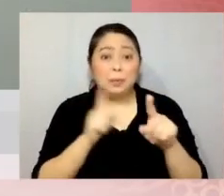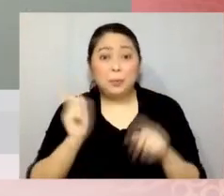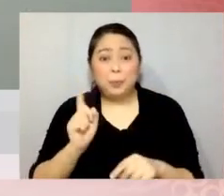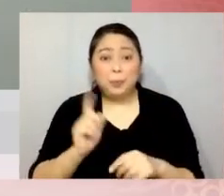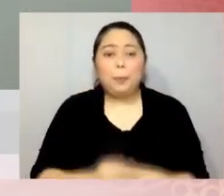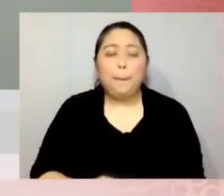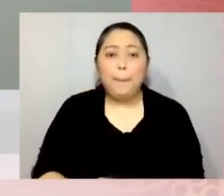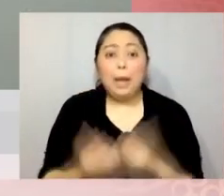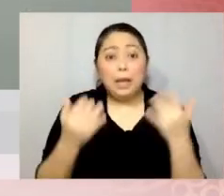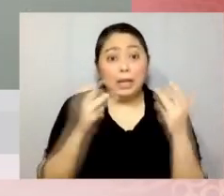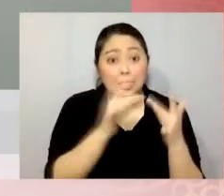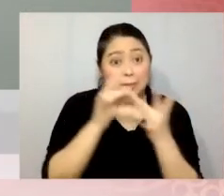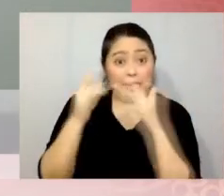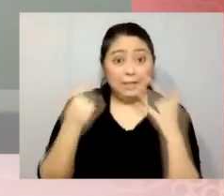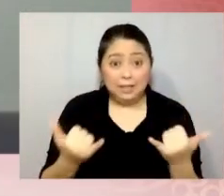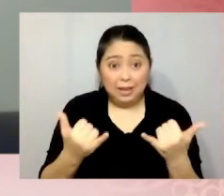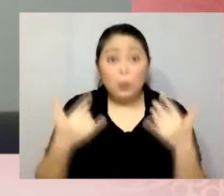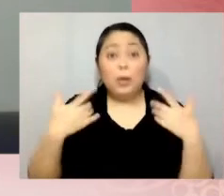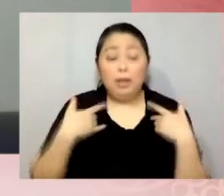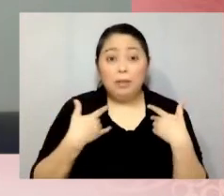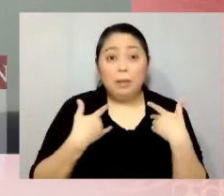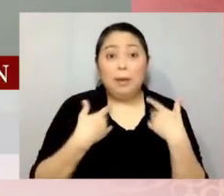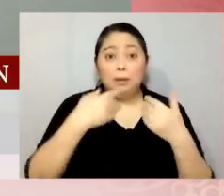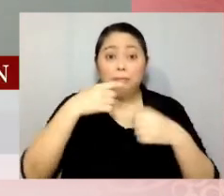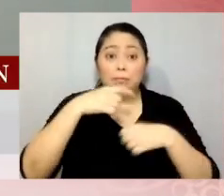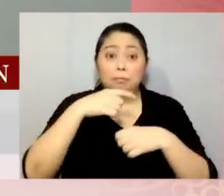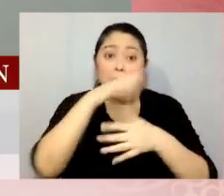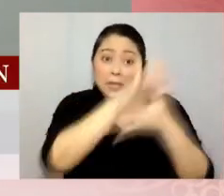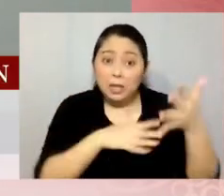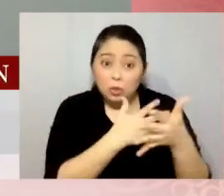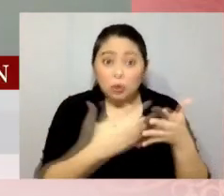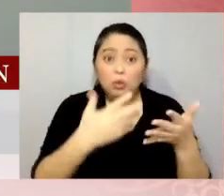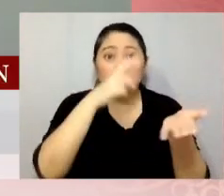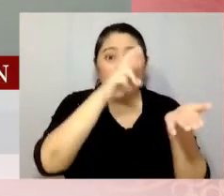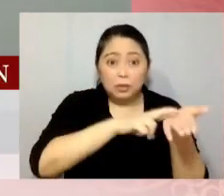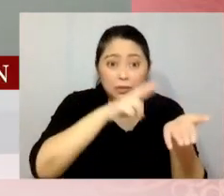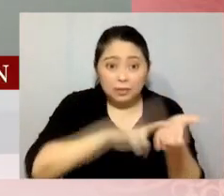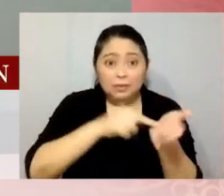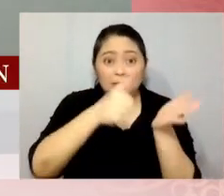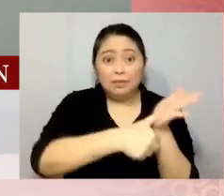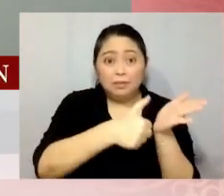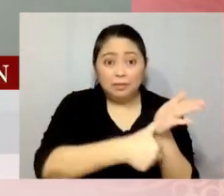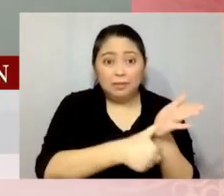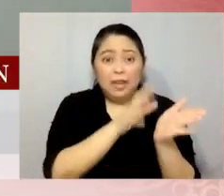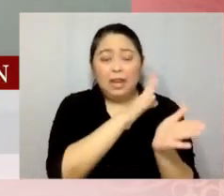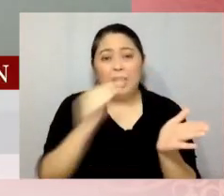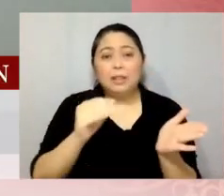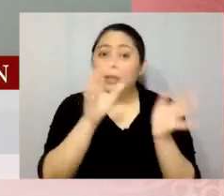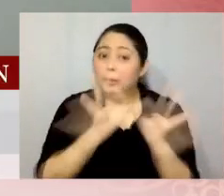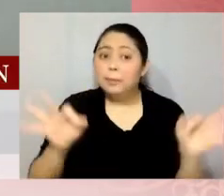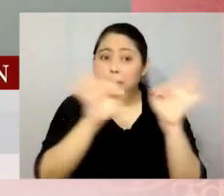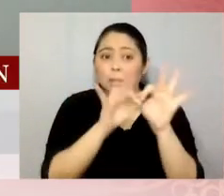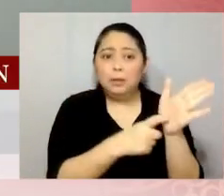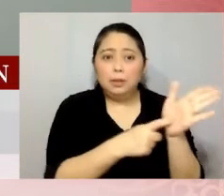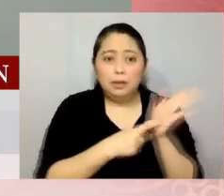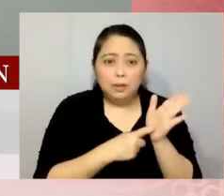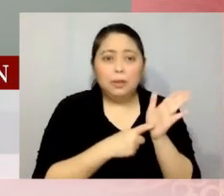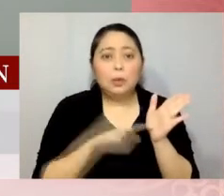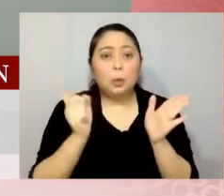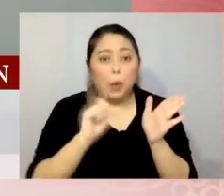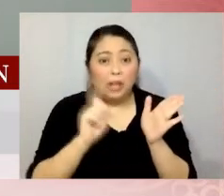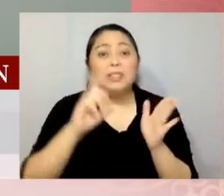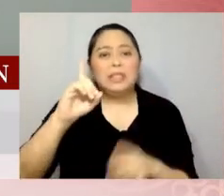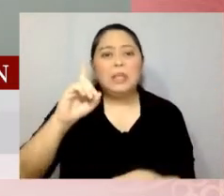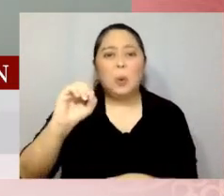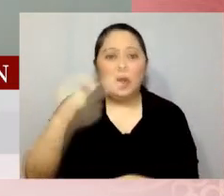implement the same, especially now. We are on registration. Of course, we have to implement the minimum requirements of the Department